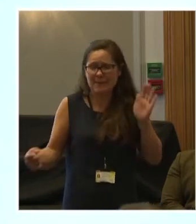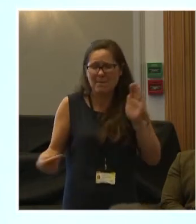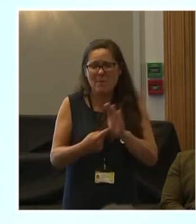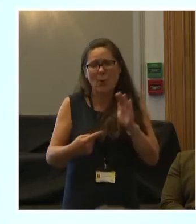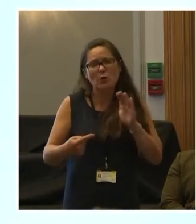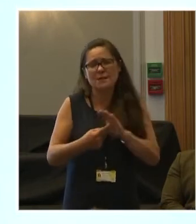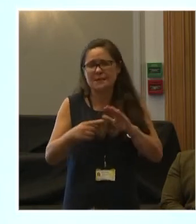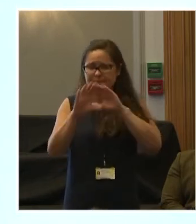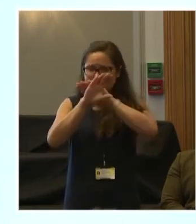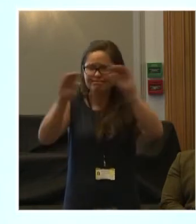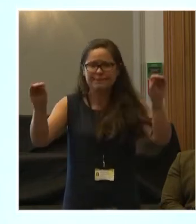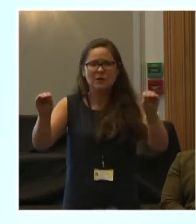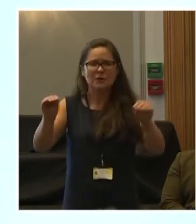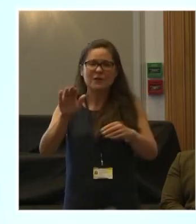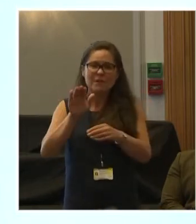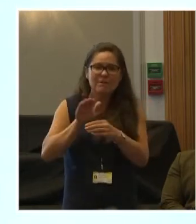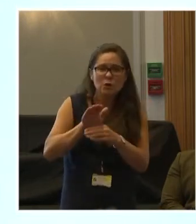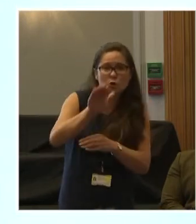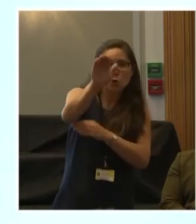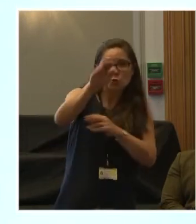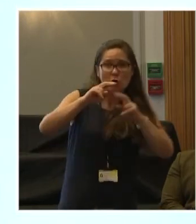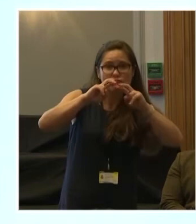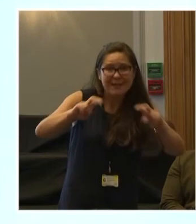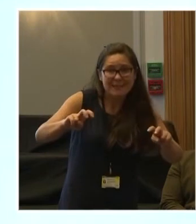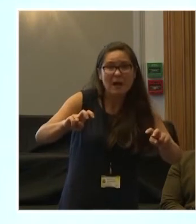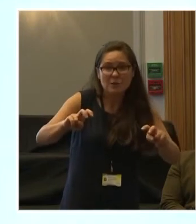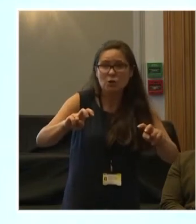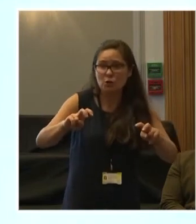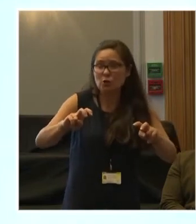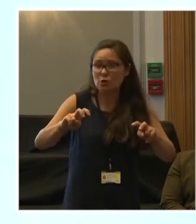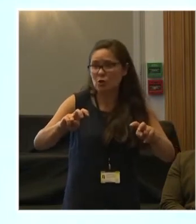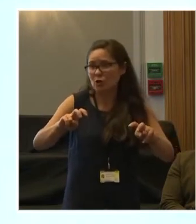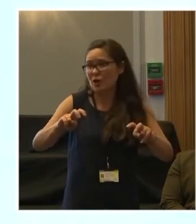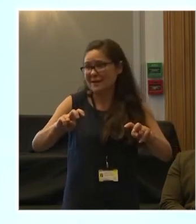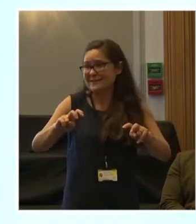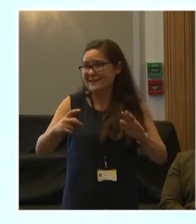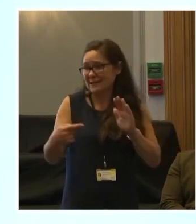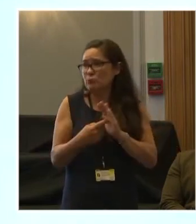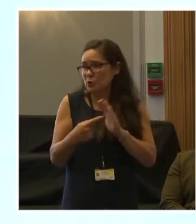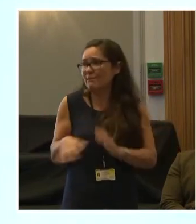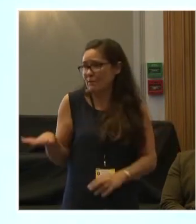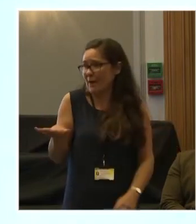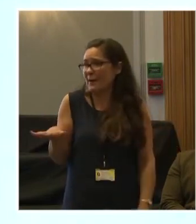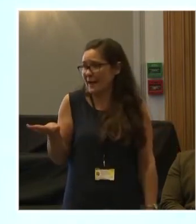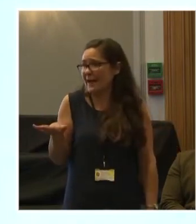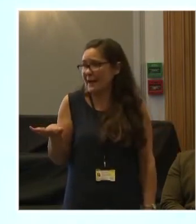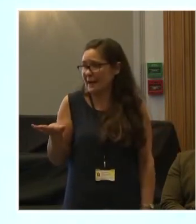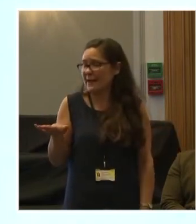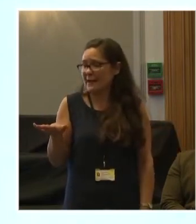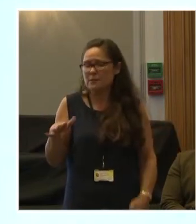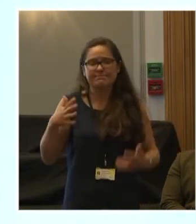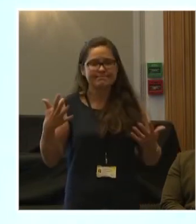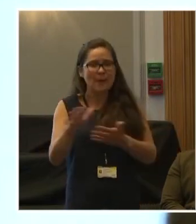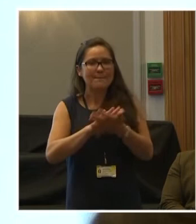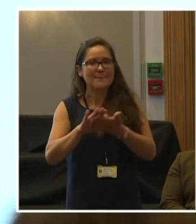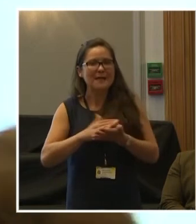only for the future of research and diagnosis and treatments, but also for you as a family. To help with this, we launched our